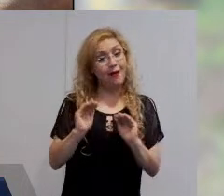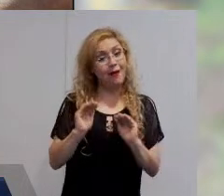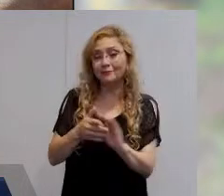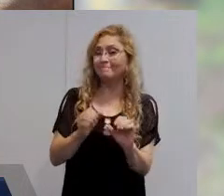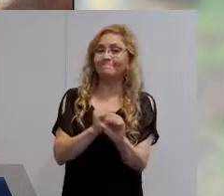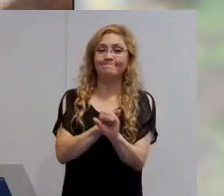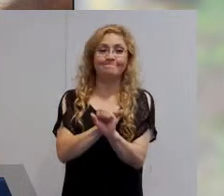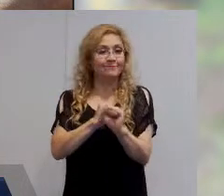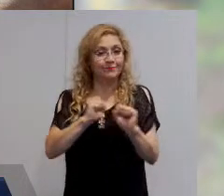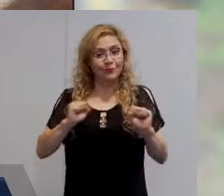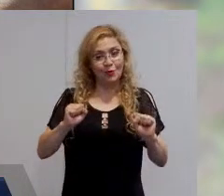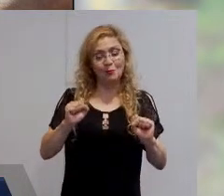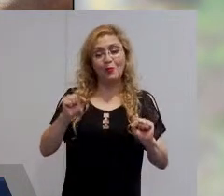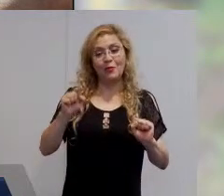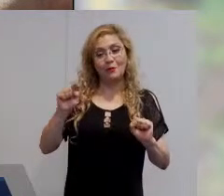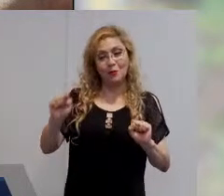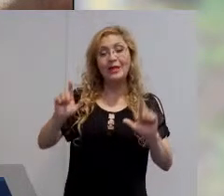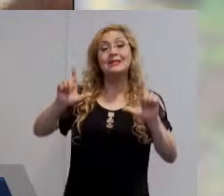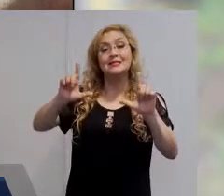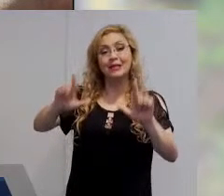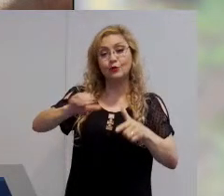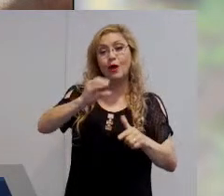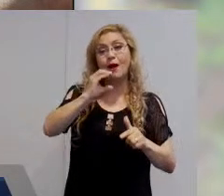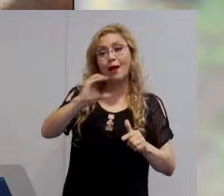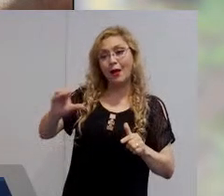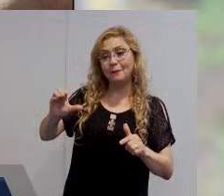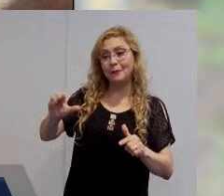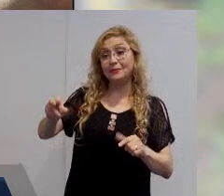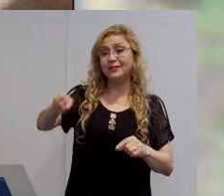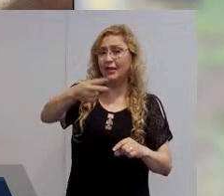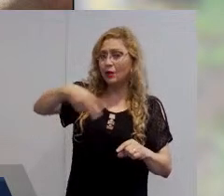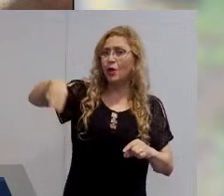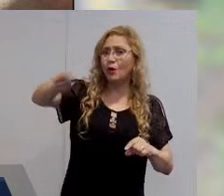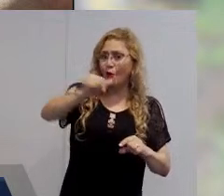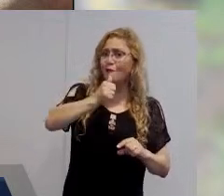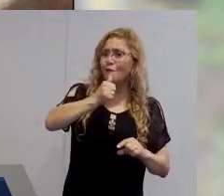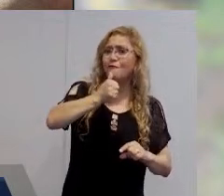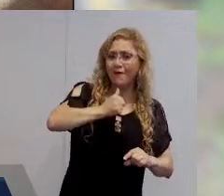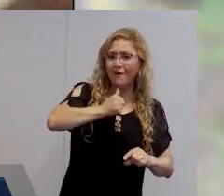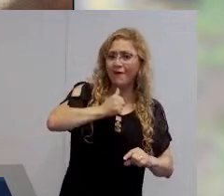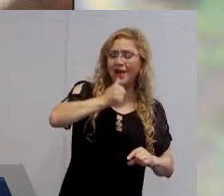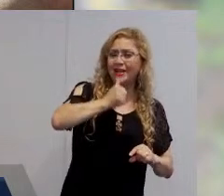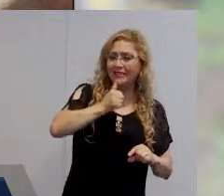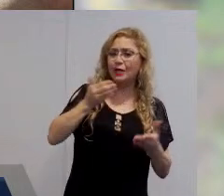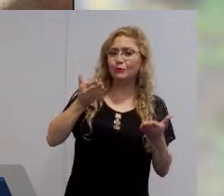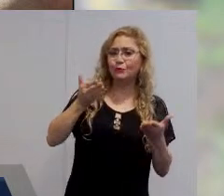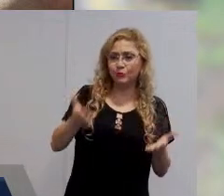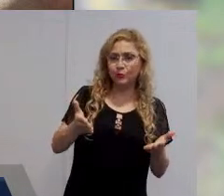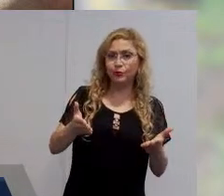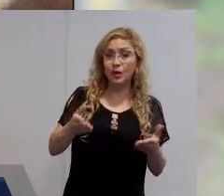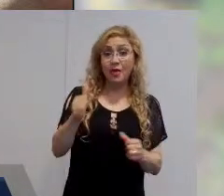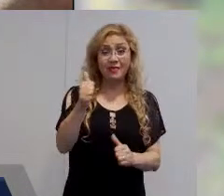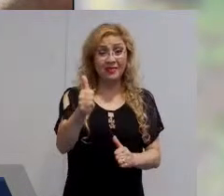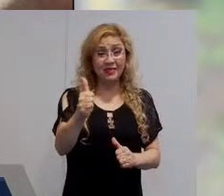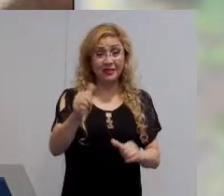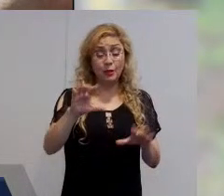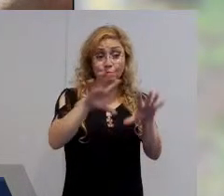not support everything that we could, the present sector. We have